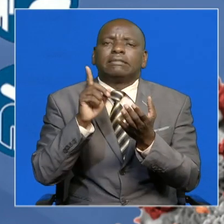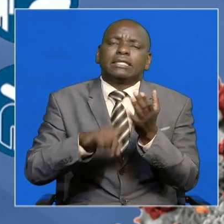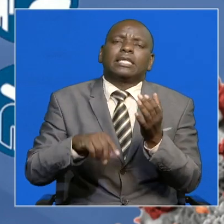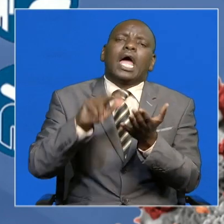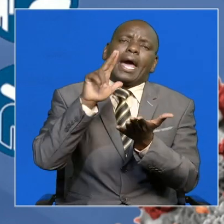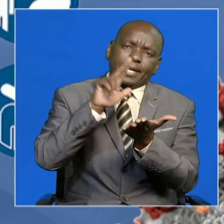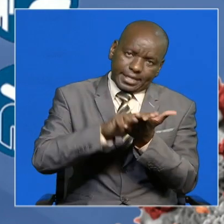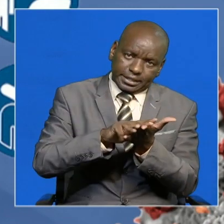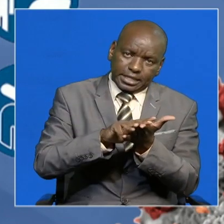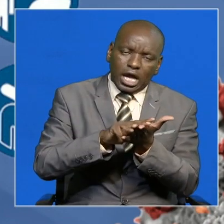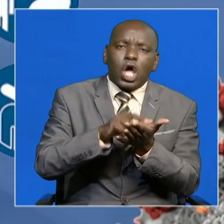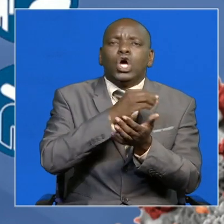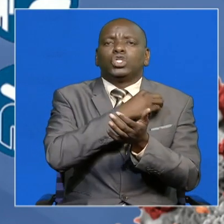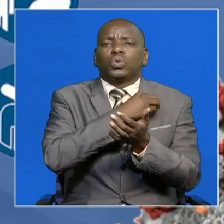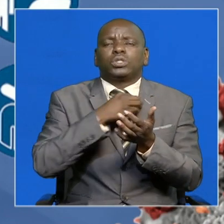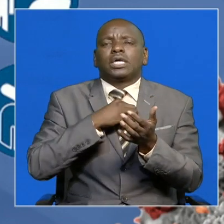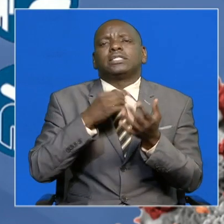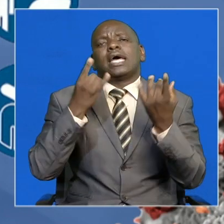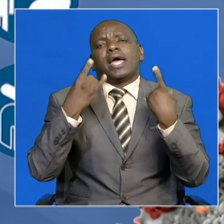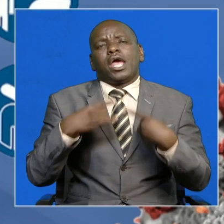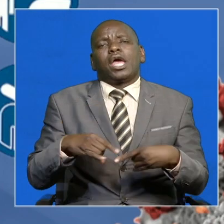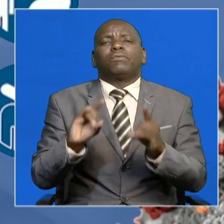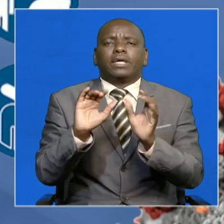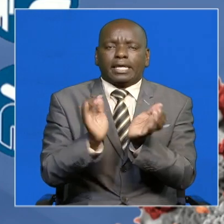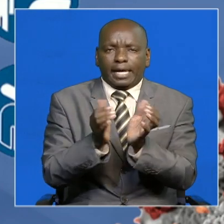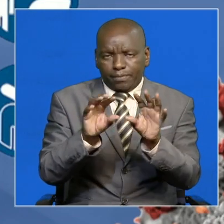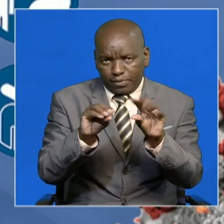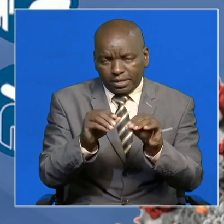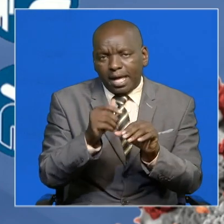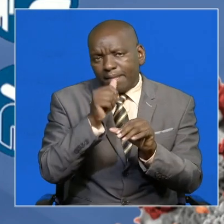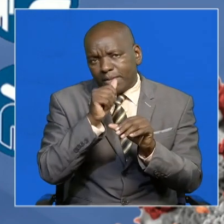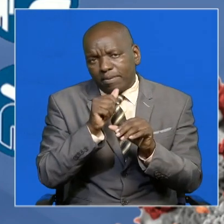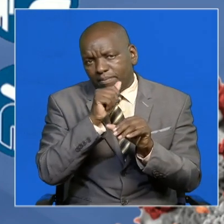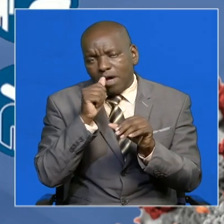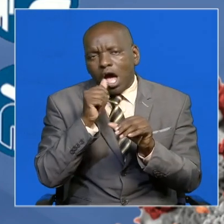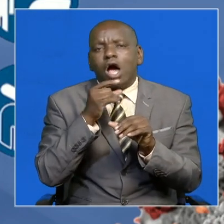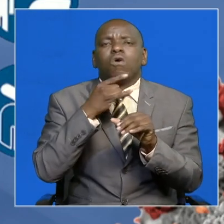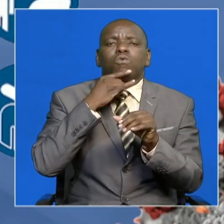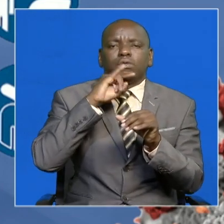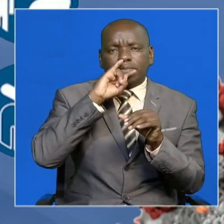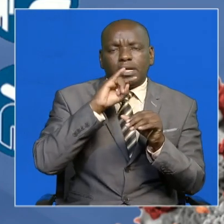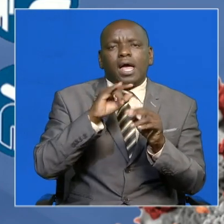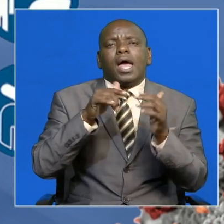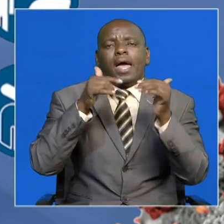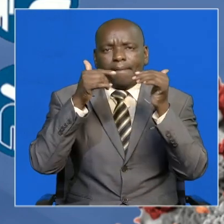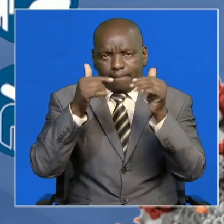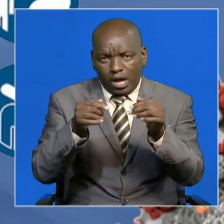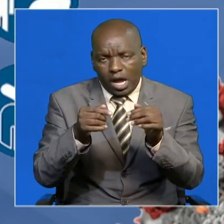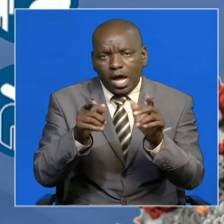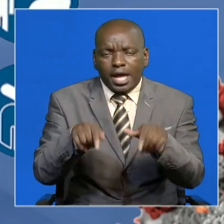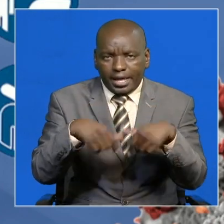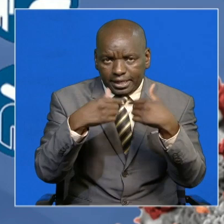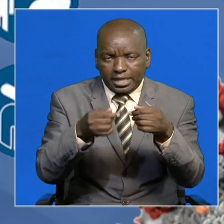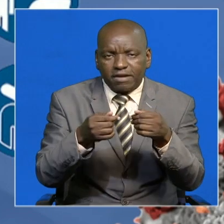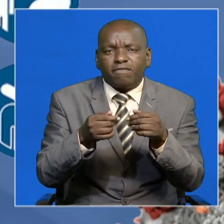as well. Medical doctors and all other healthcare workers in both public and private ones again are urged to use and